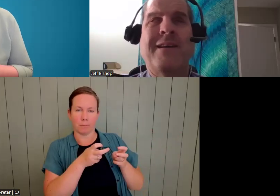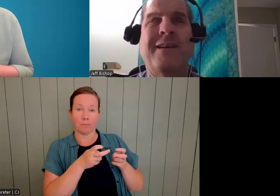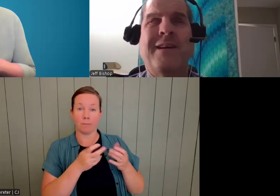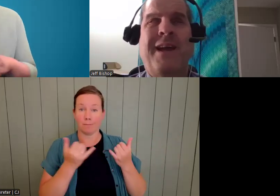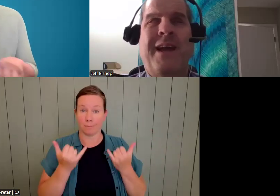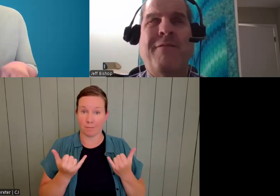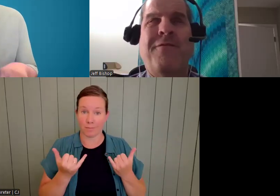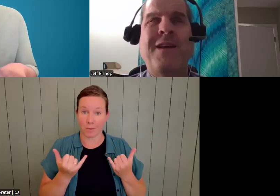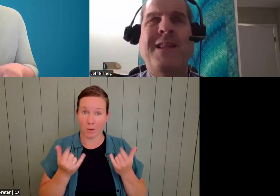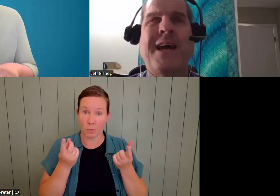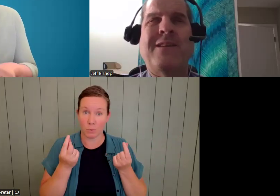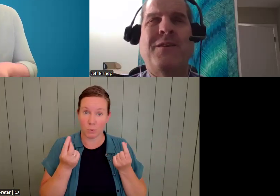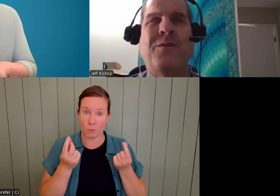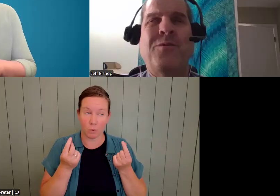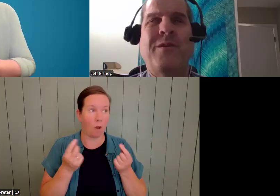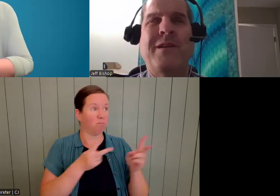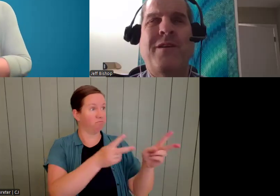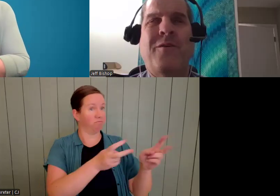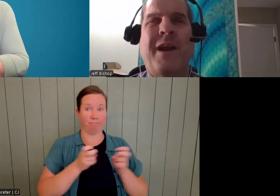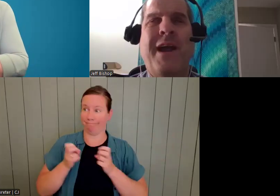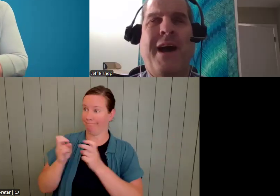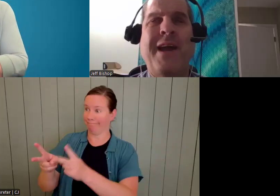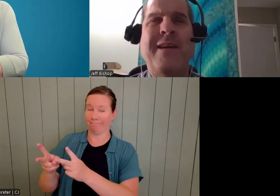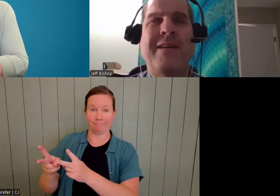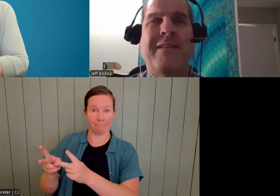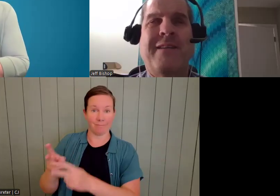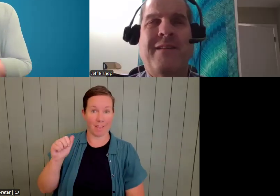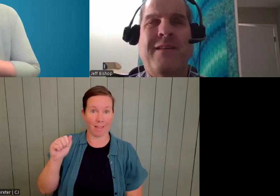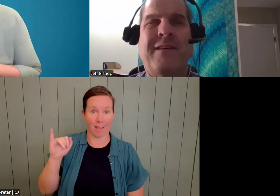back and feed that to your